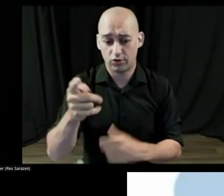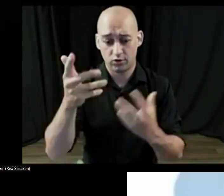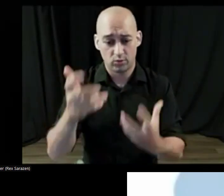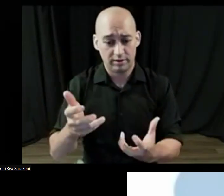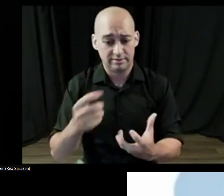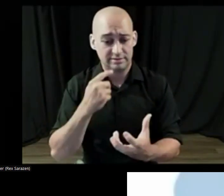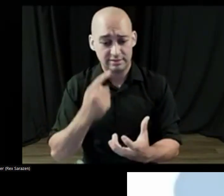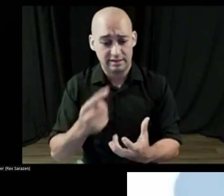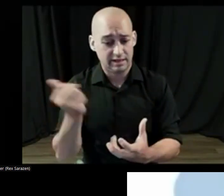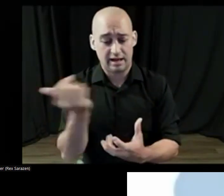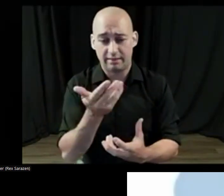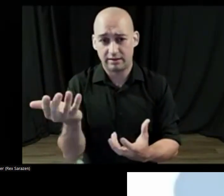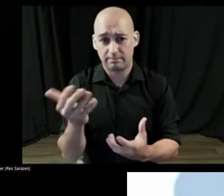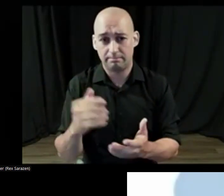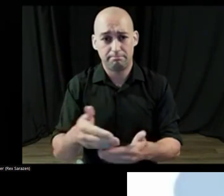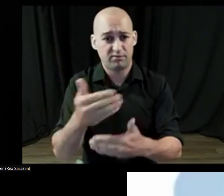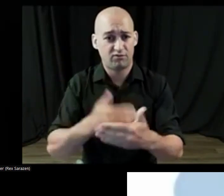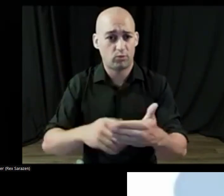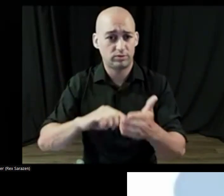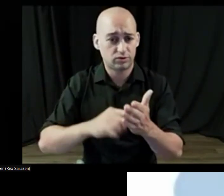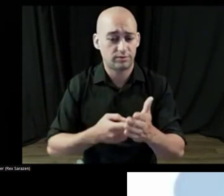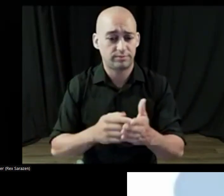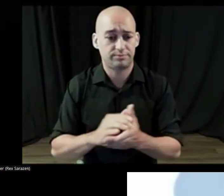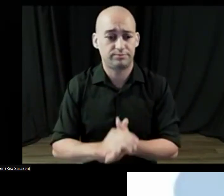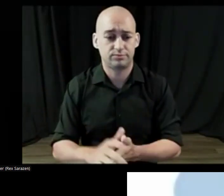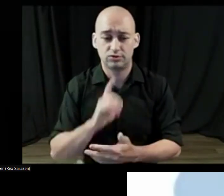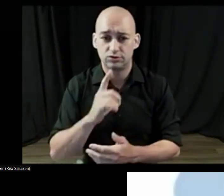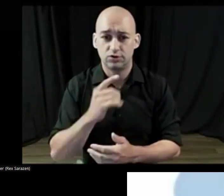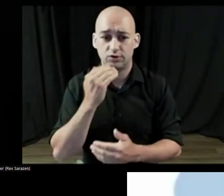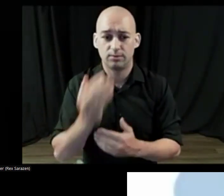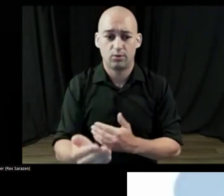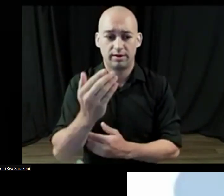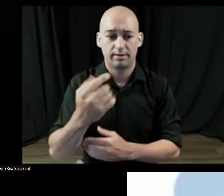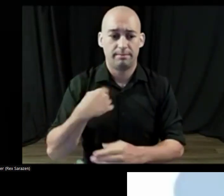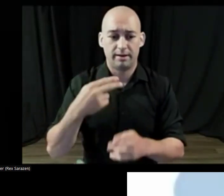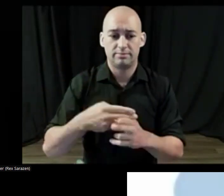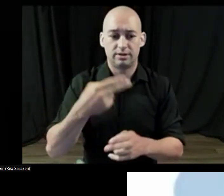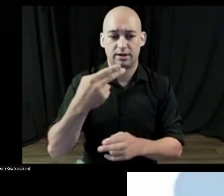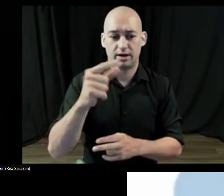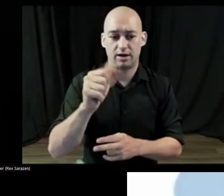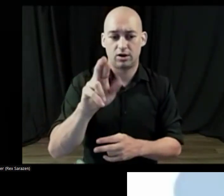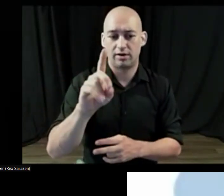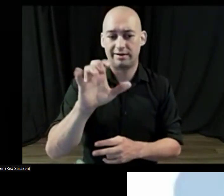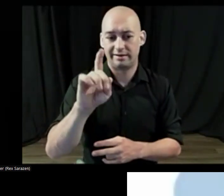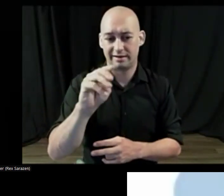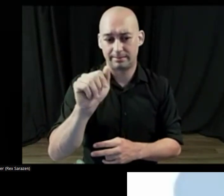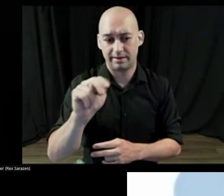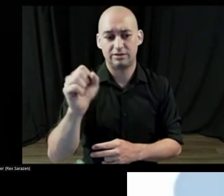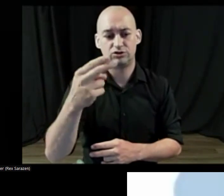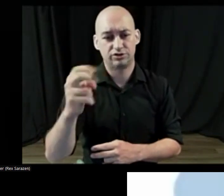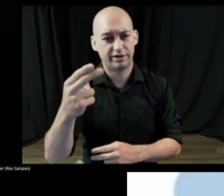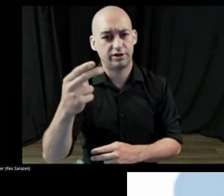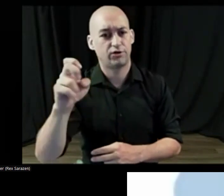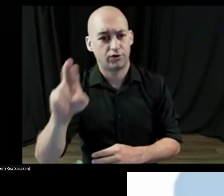any few words too before we start off? Sure. Good morning. Hagar Dickman, she, her pronouns. I'm the Director of California LTSS Advocacy